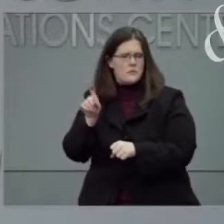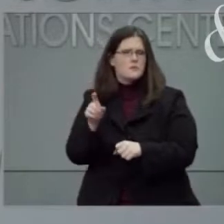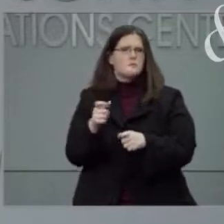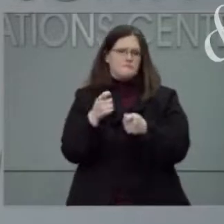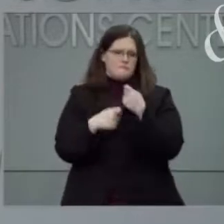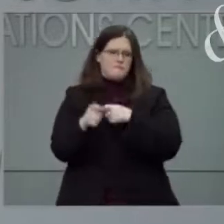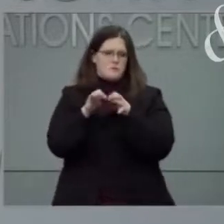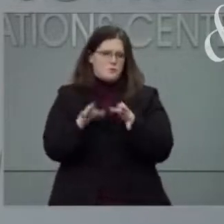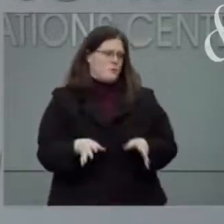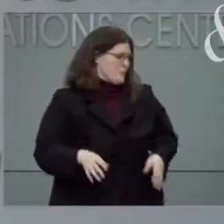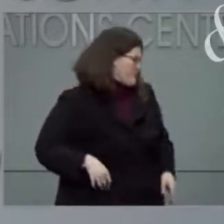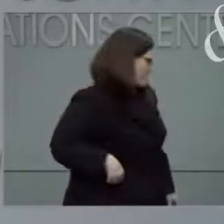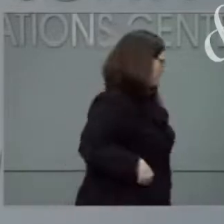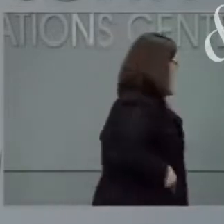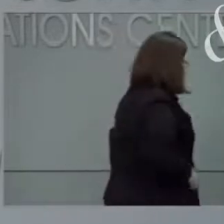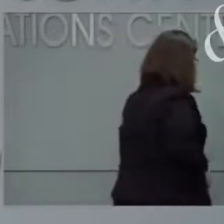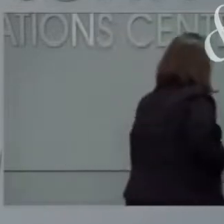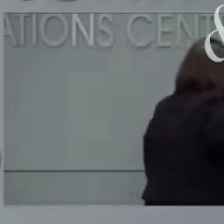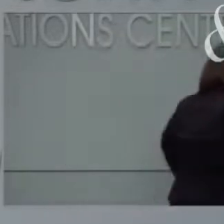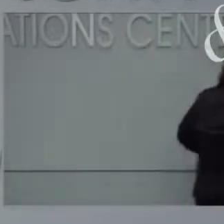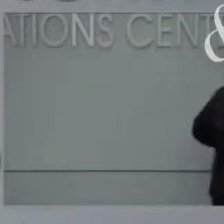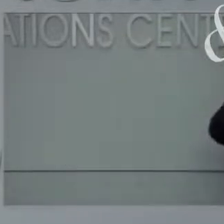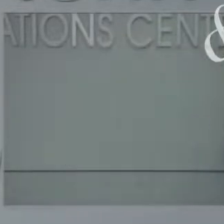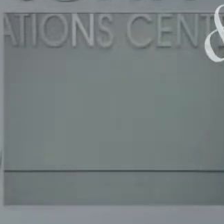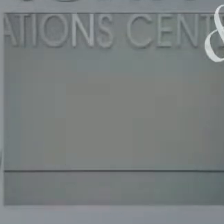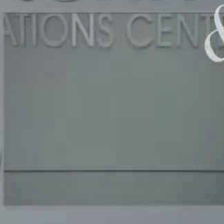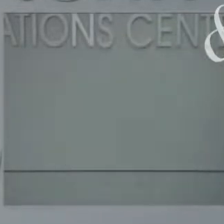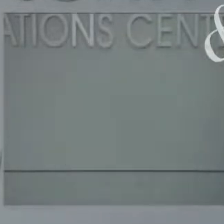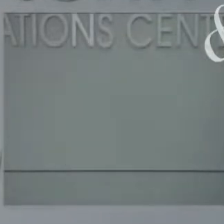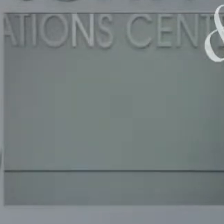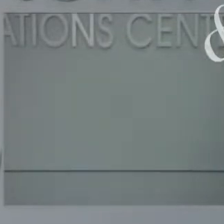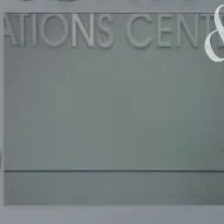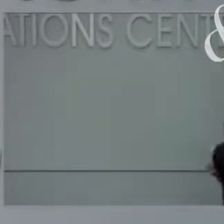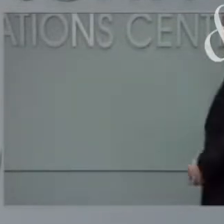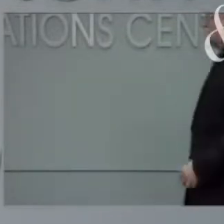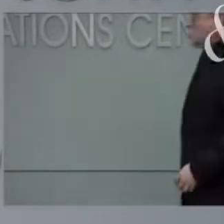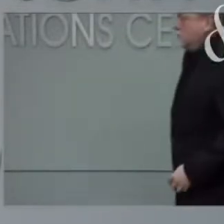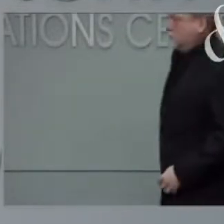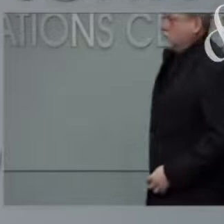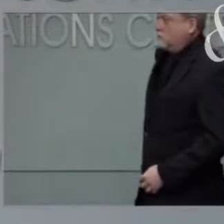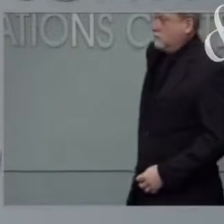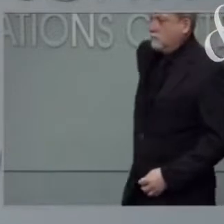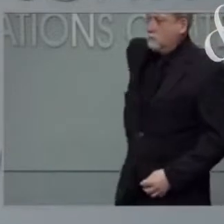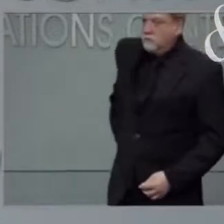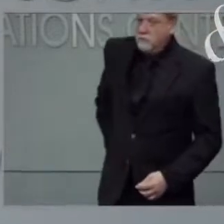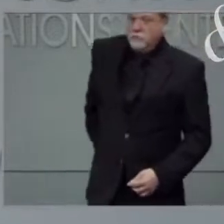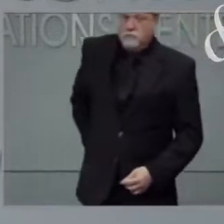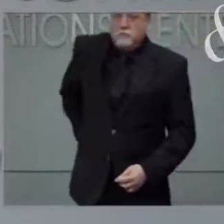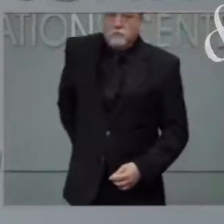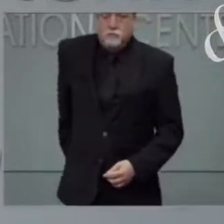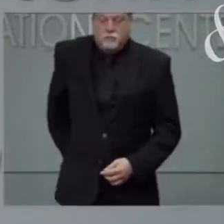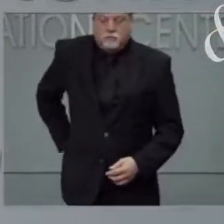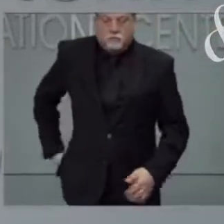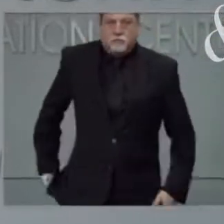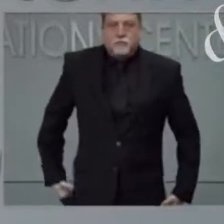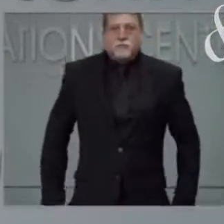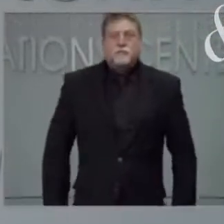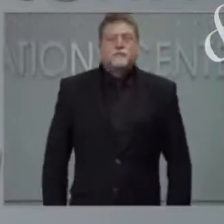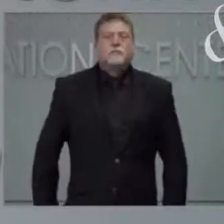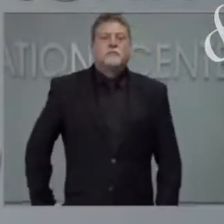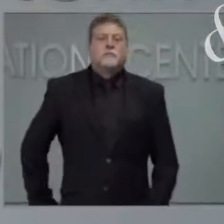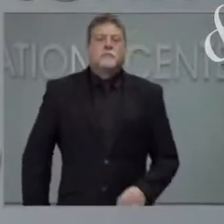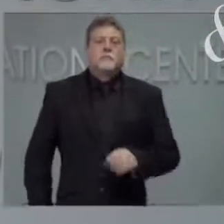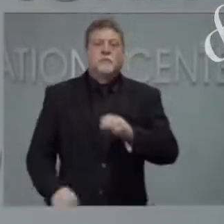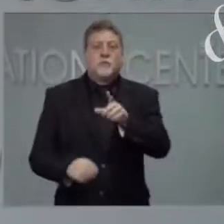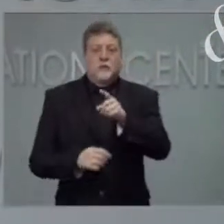get 80,000 of the Johnson & Johnson this week, but no, there is no guarantee of a consistent supply. And in fact, we